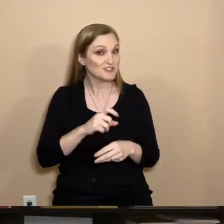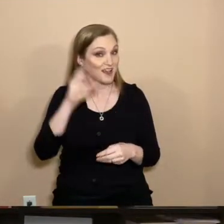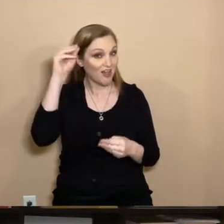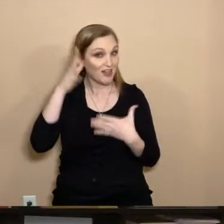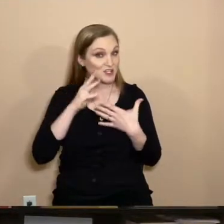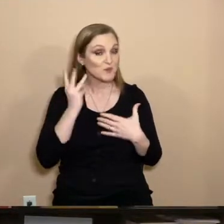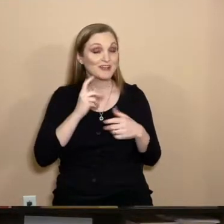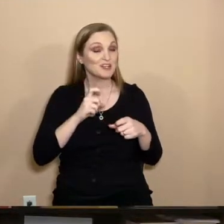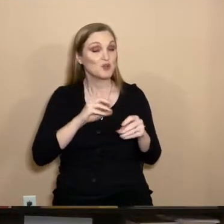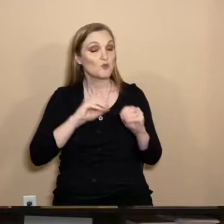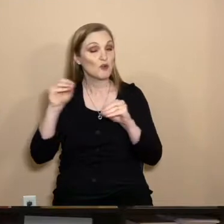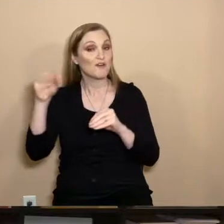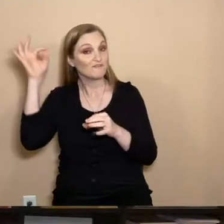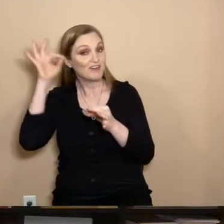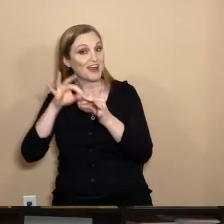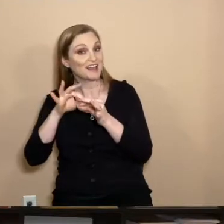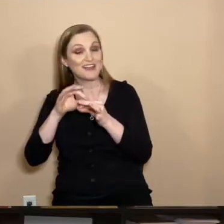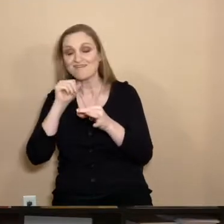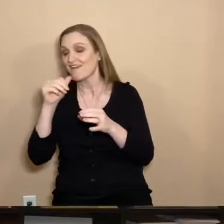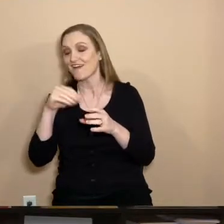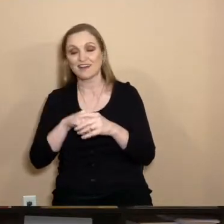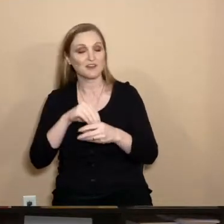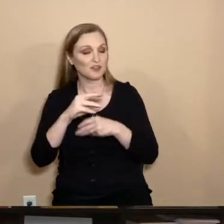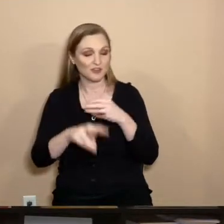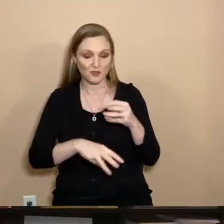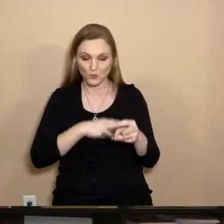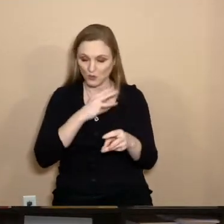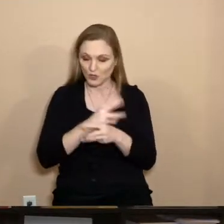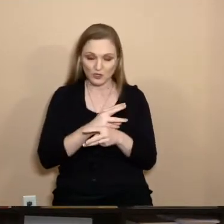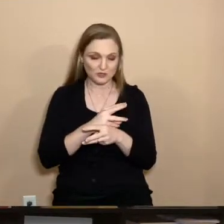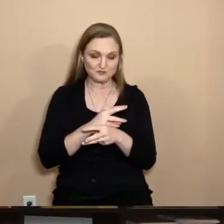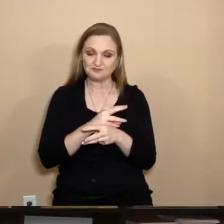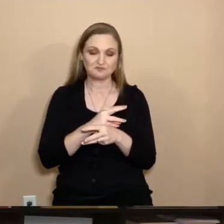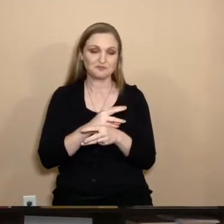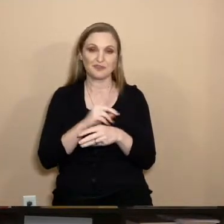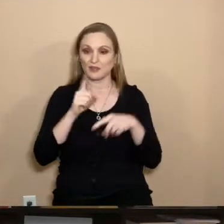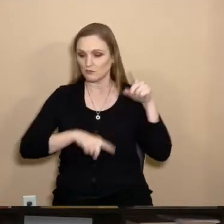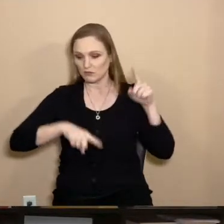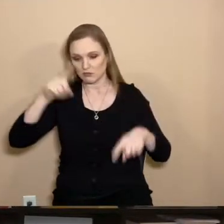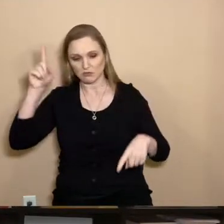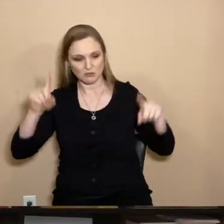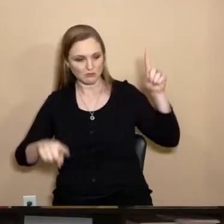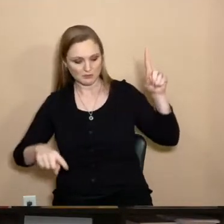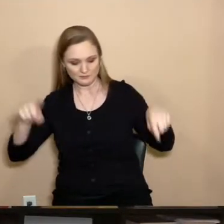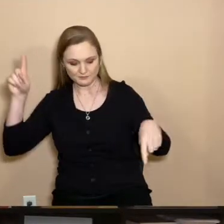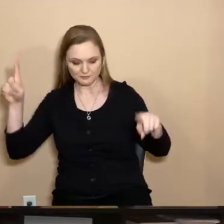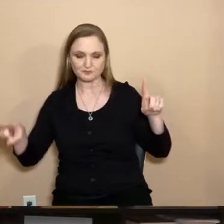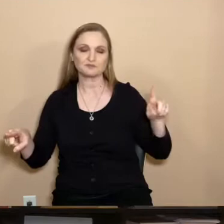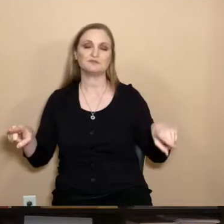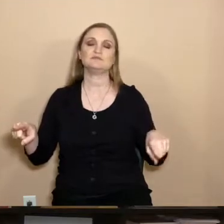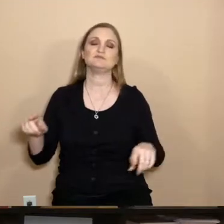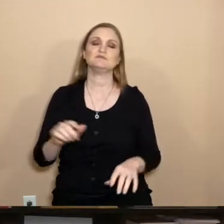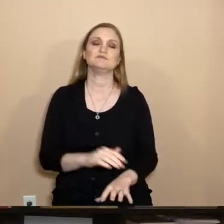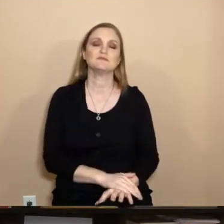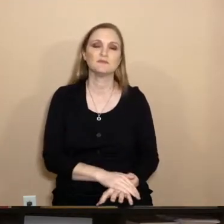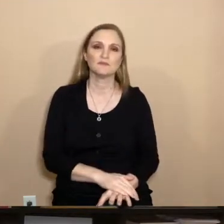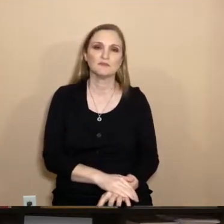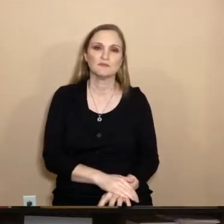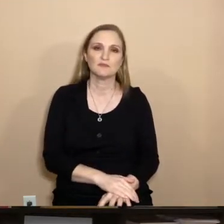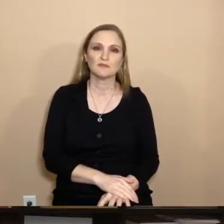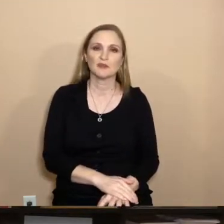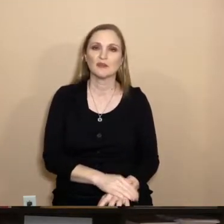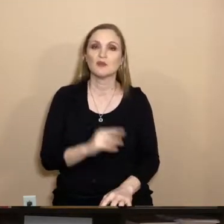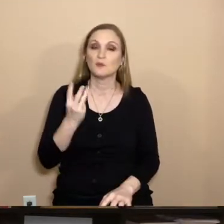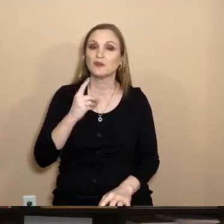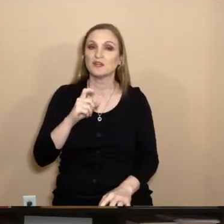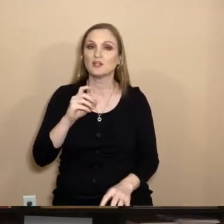faith somewhere else, somewhere that's not subject to the twists and turns, to the rolling changes in this life,